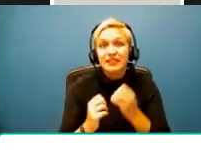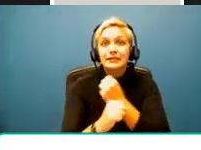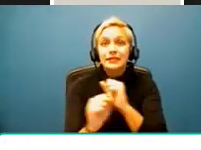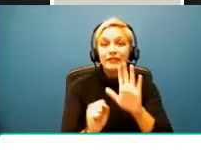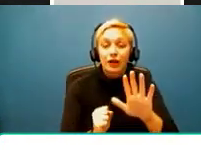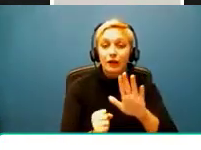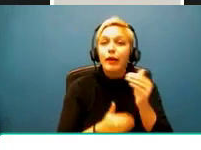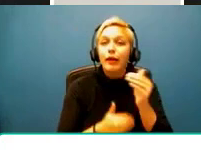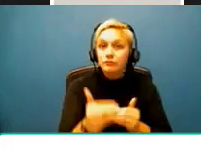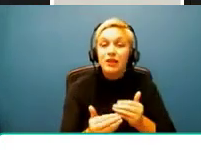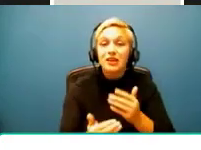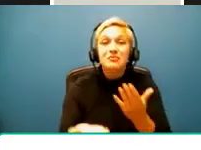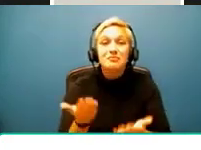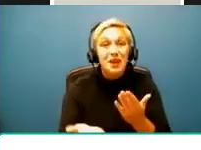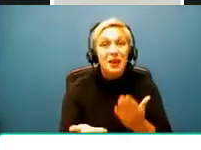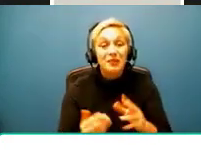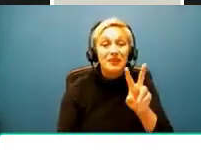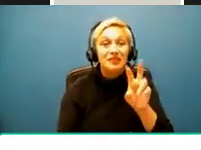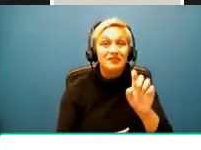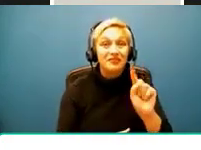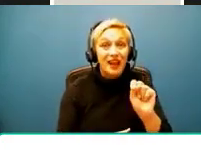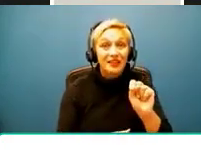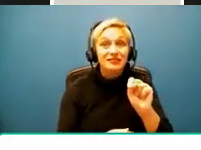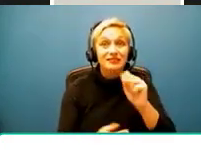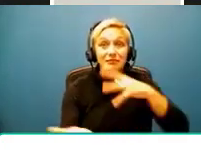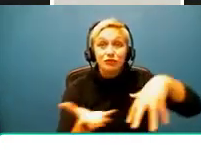ventilation system. So as you think about some of these